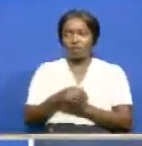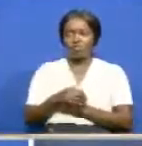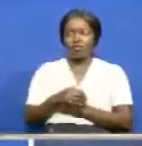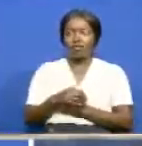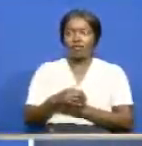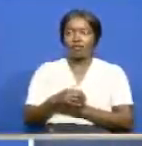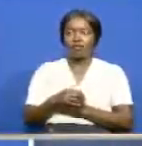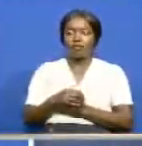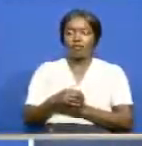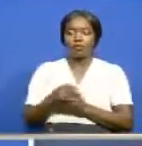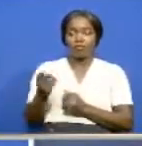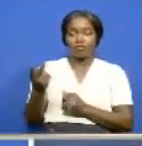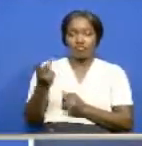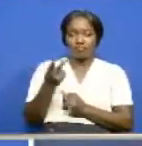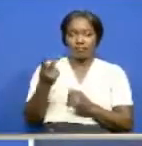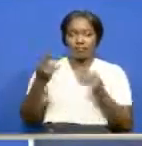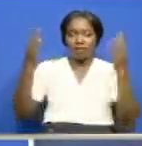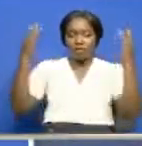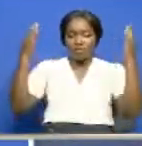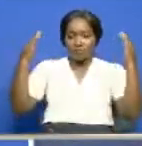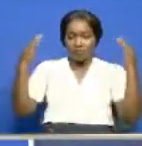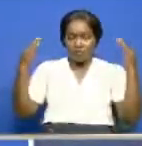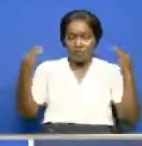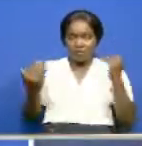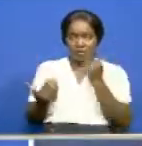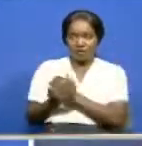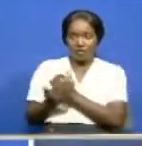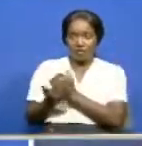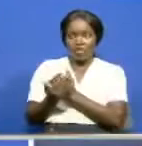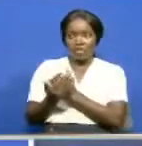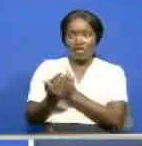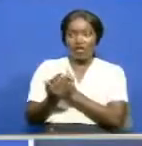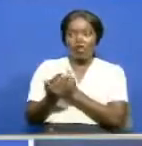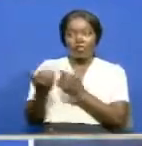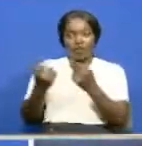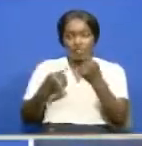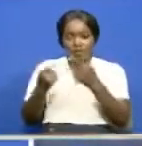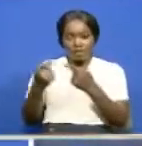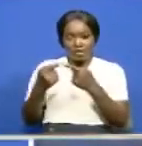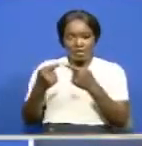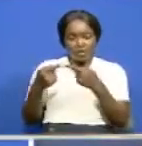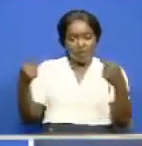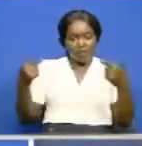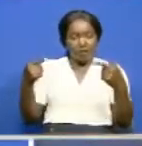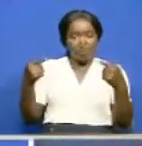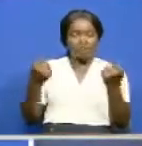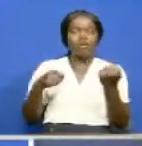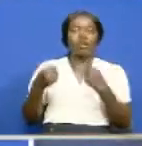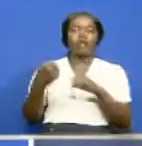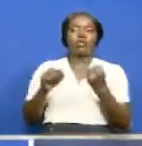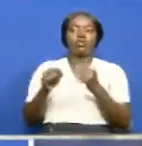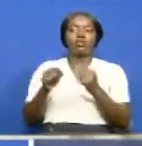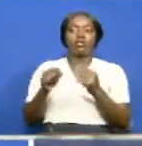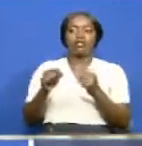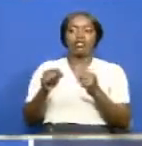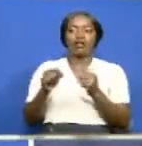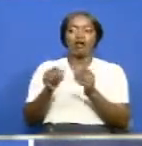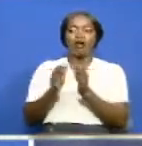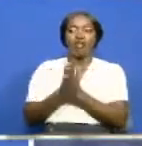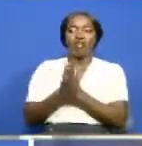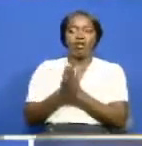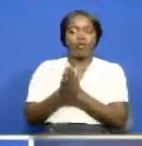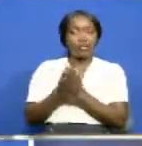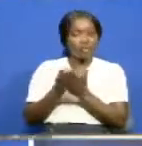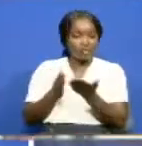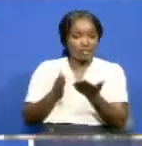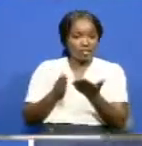The duo braved morning drizzles to prove the athletic prowess after seeing off their tough opponents of the event, used by the Kenya Triathlon Federation to select athletes